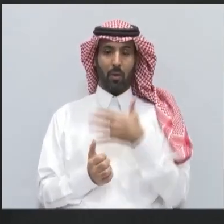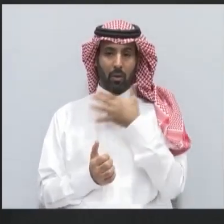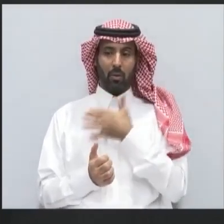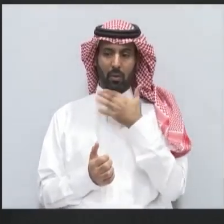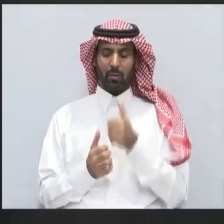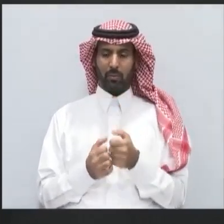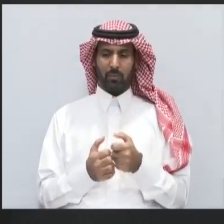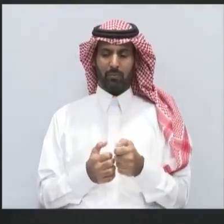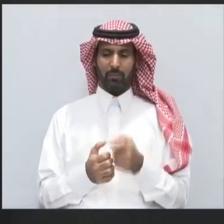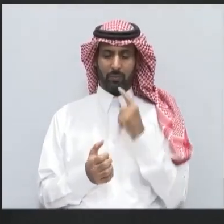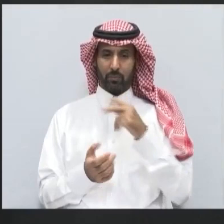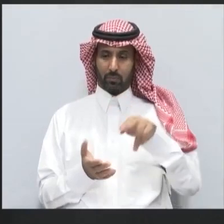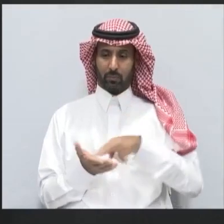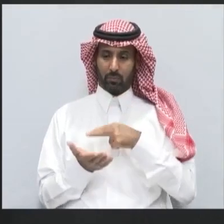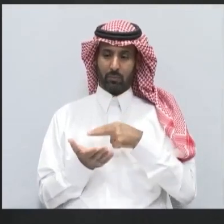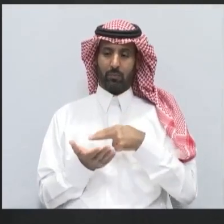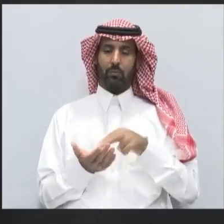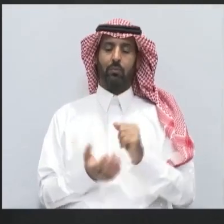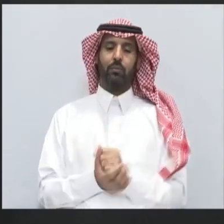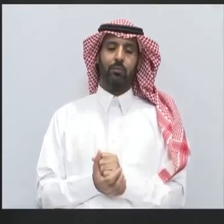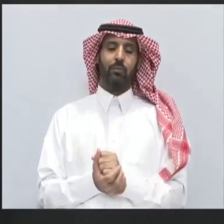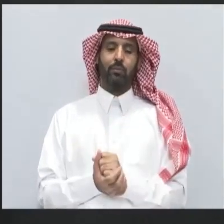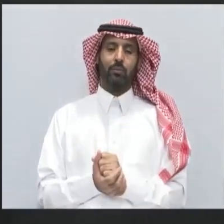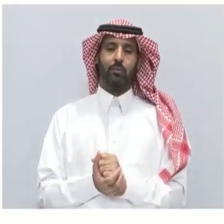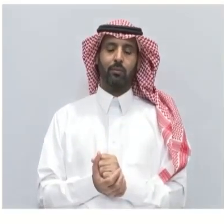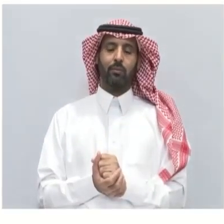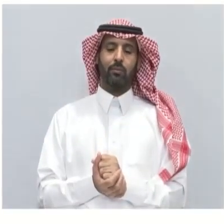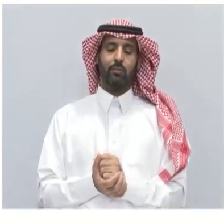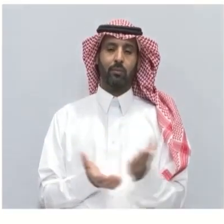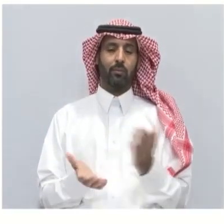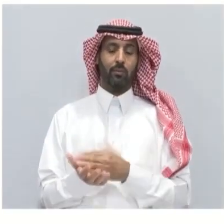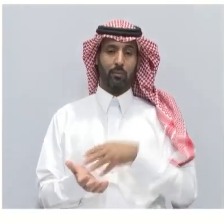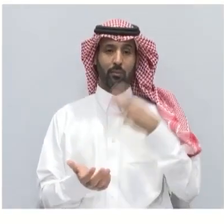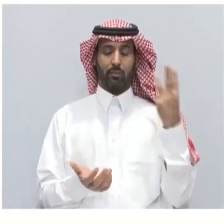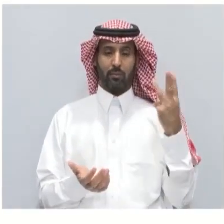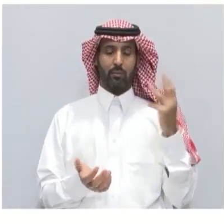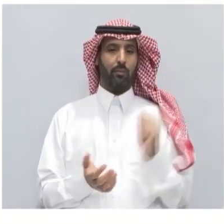he wouldn't hear me. So instead, I will just text him.